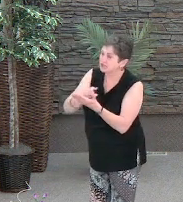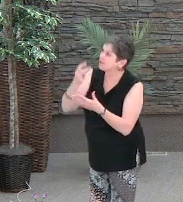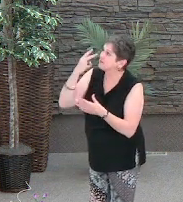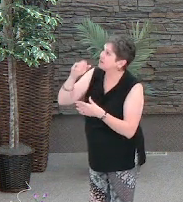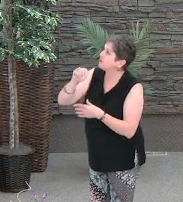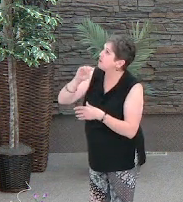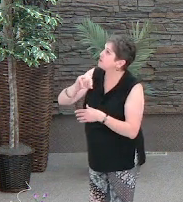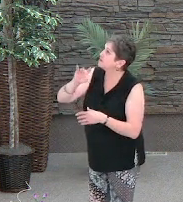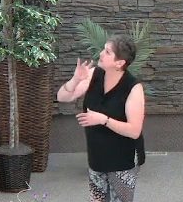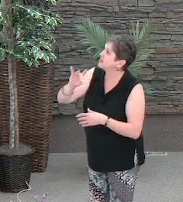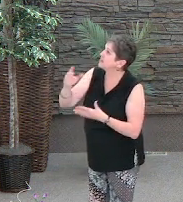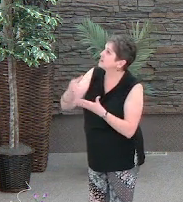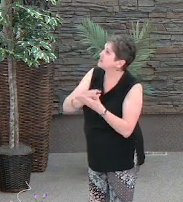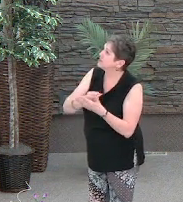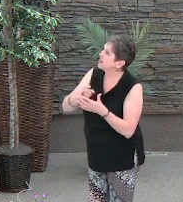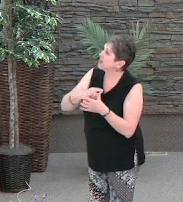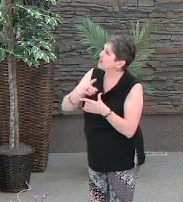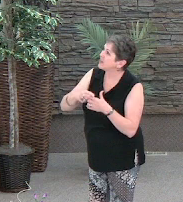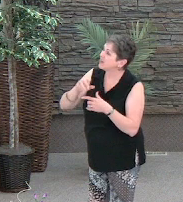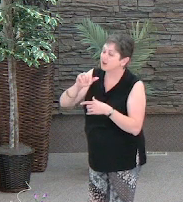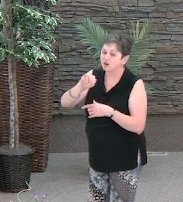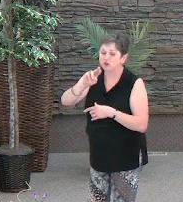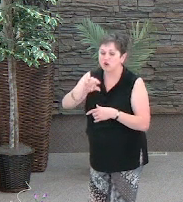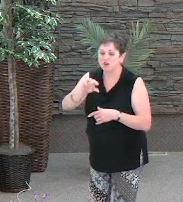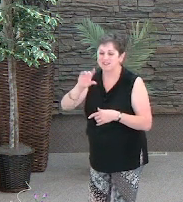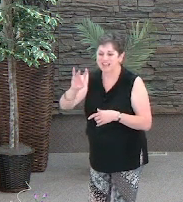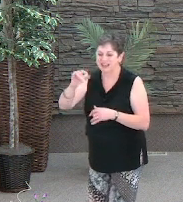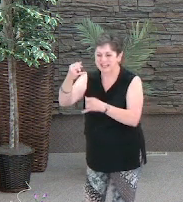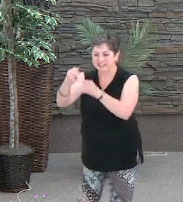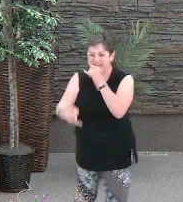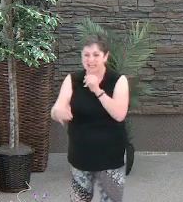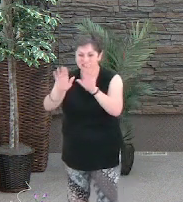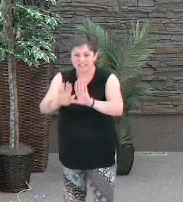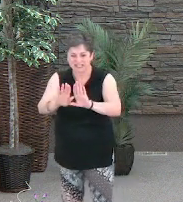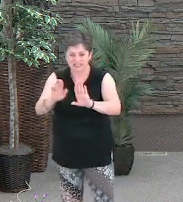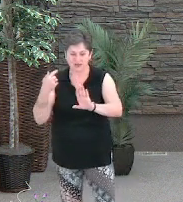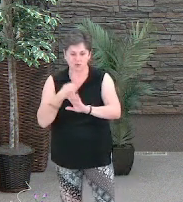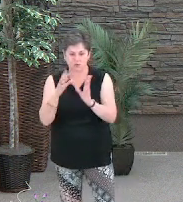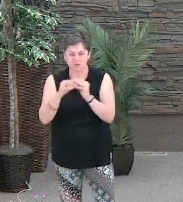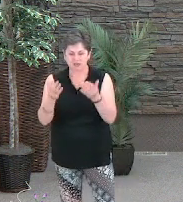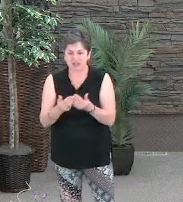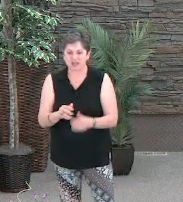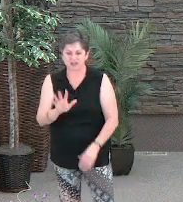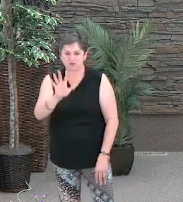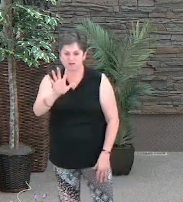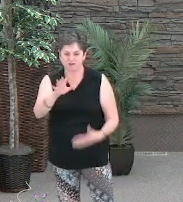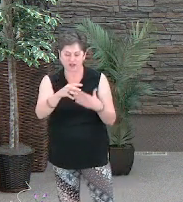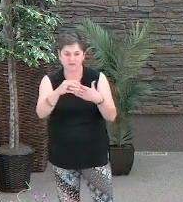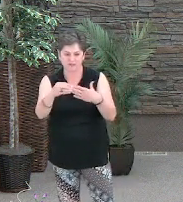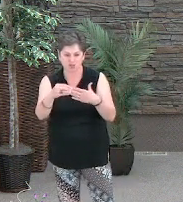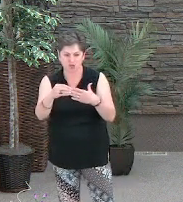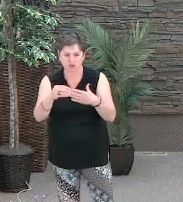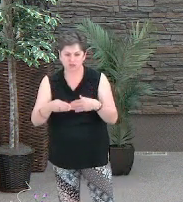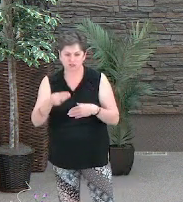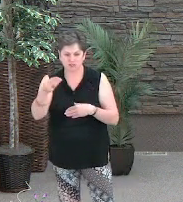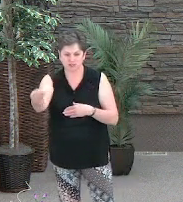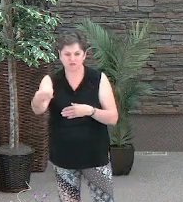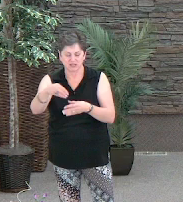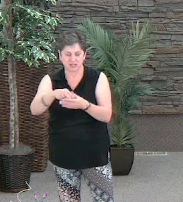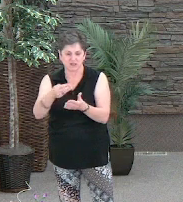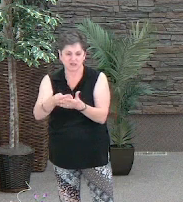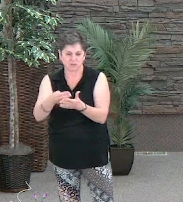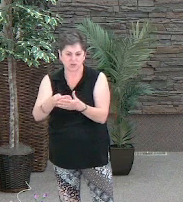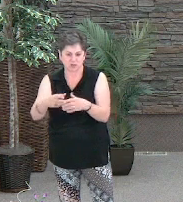see August 8 collections. And on August the 8th, the last Sunday that we met, there were $5 offered in the